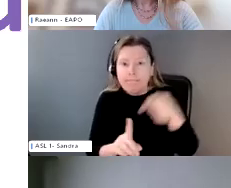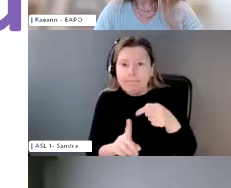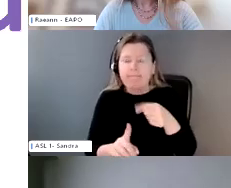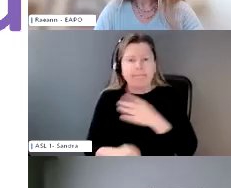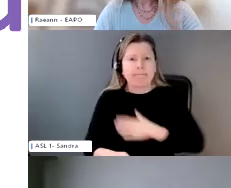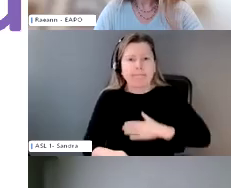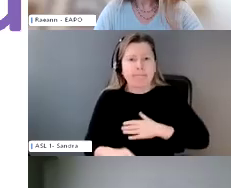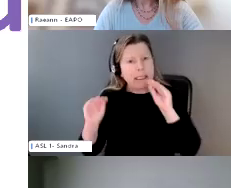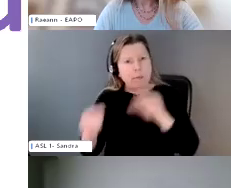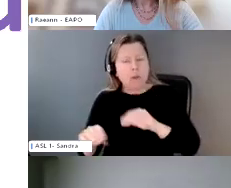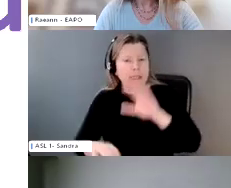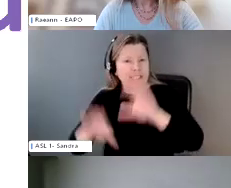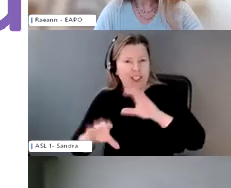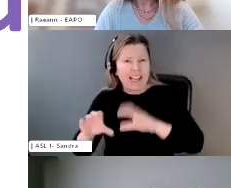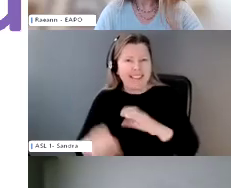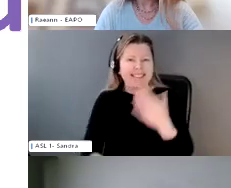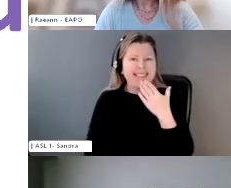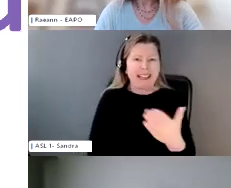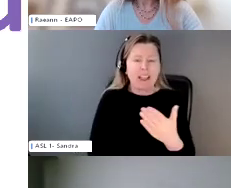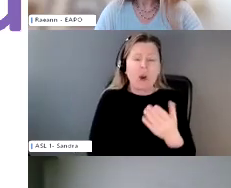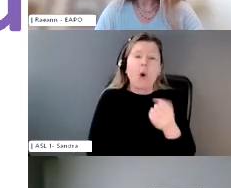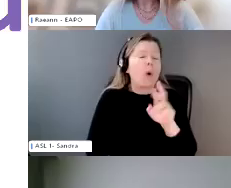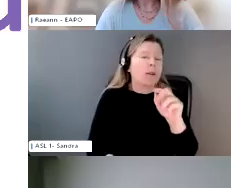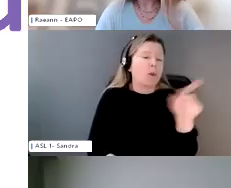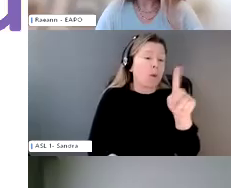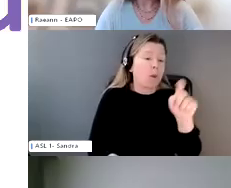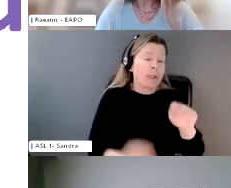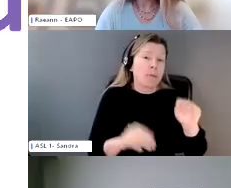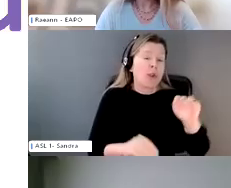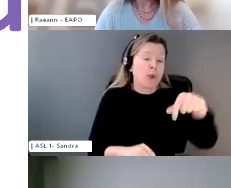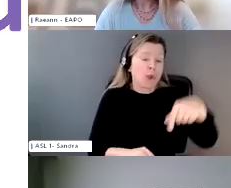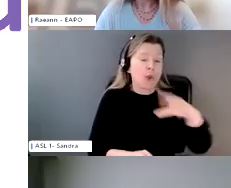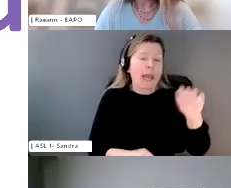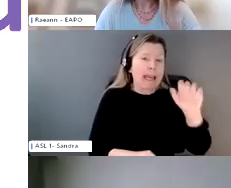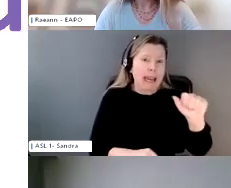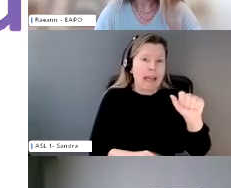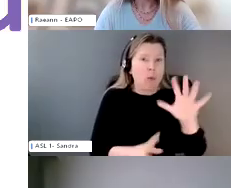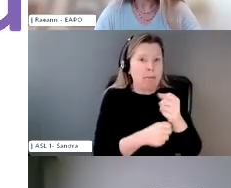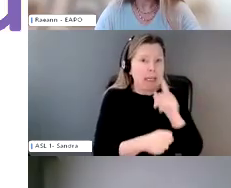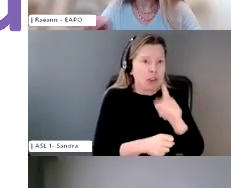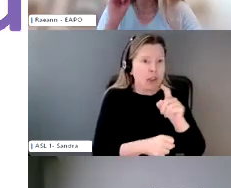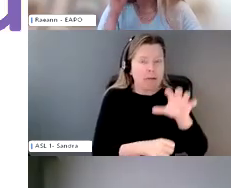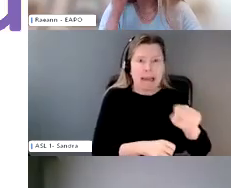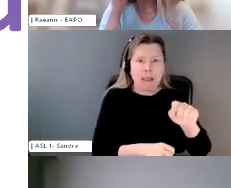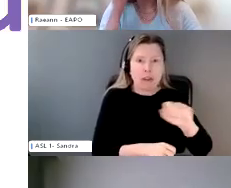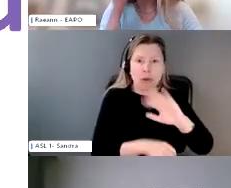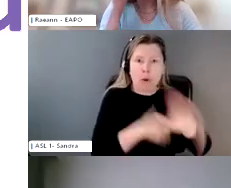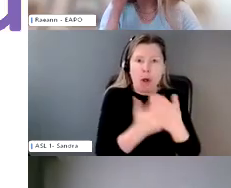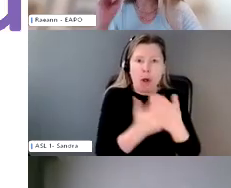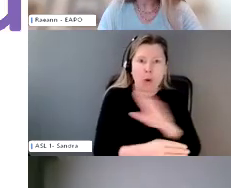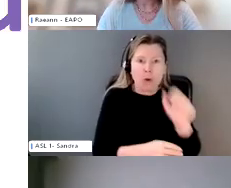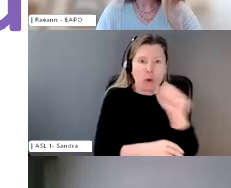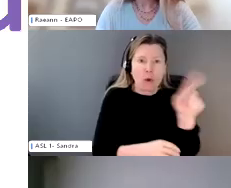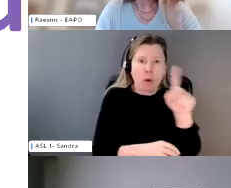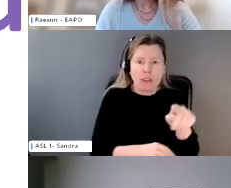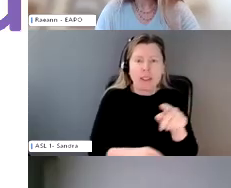our speakers, please post that in the Q&A box. We want to make sure that we don't miss that question that you have. Often there's a lot of chat